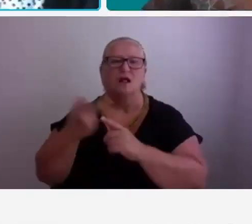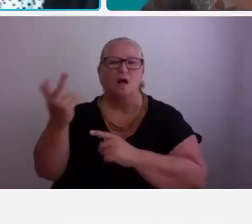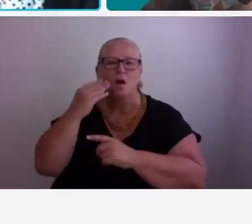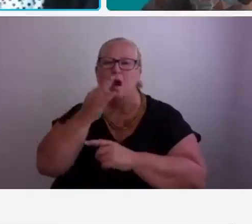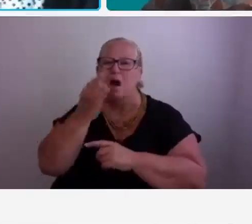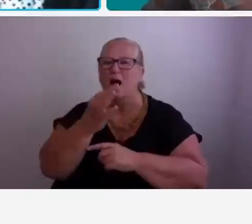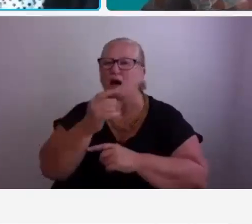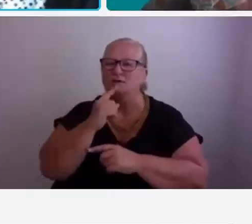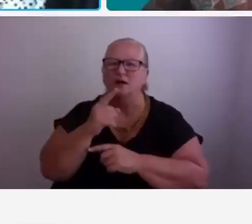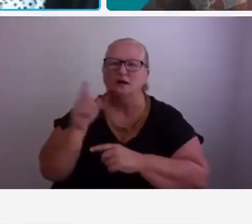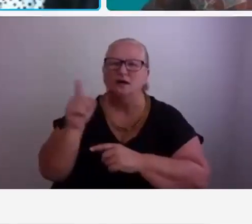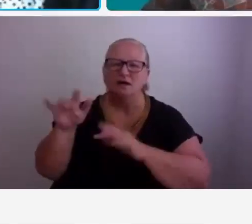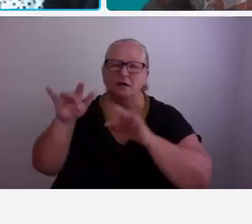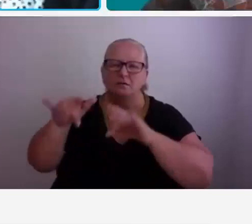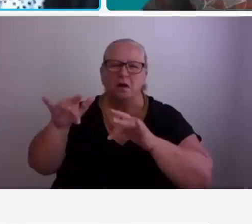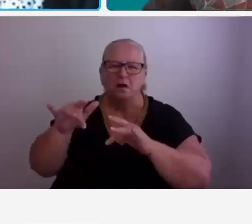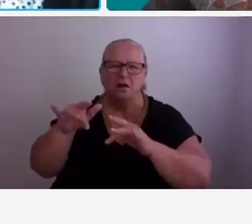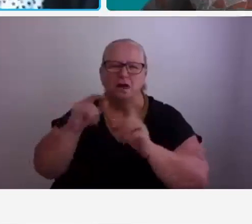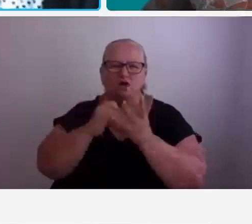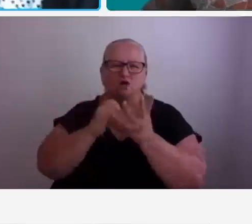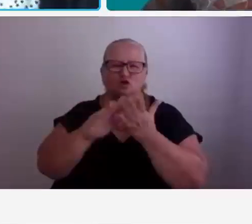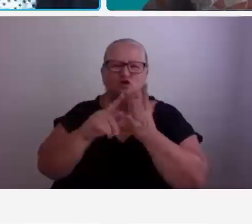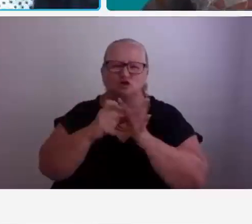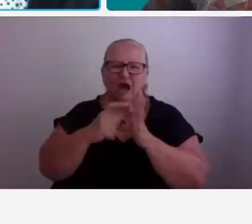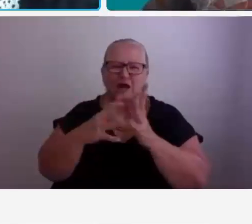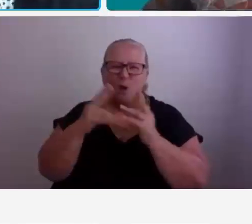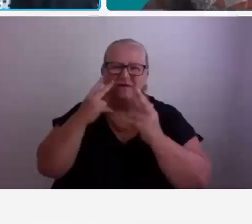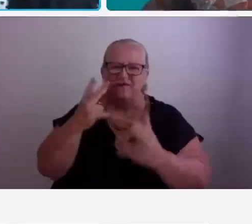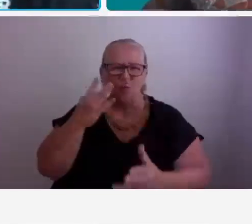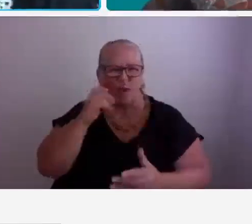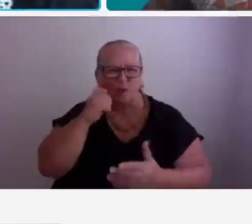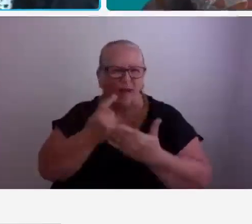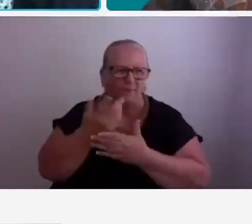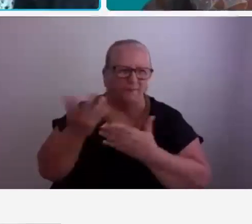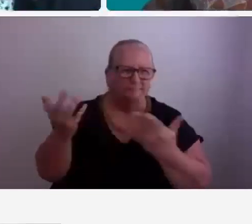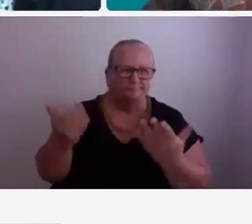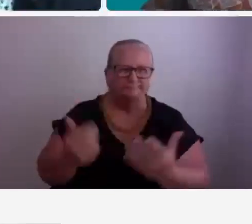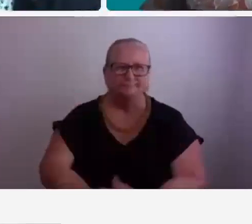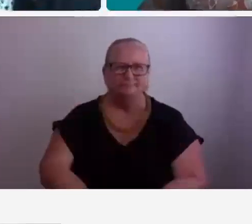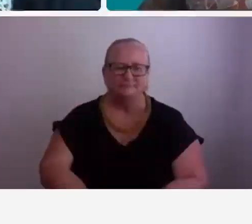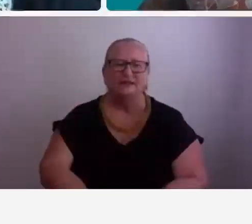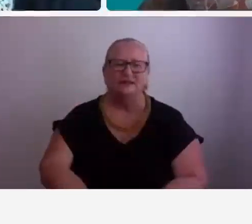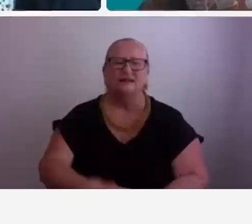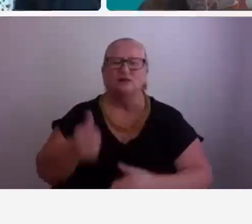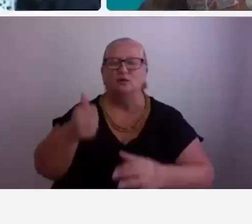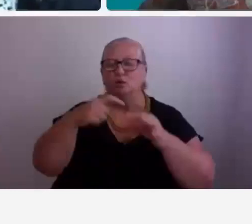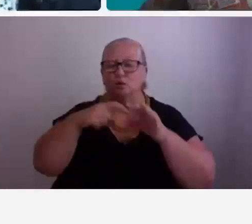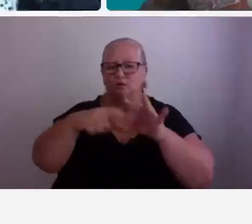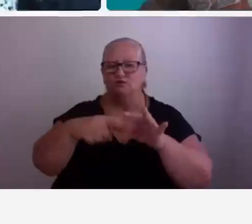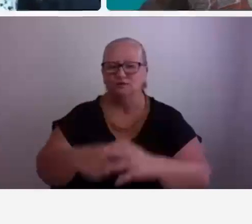she hasn't had a shadow visit yet and wanted to know when will this occur. Good question,